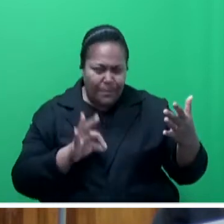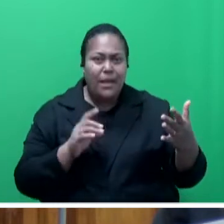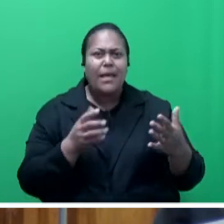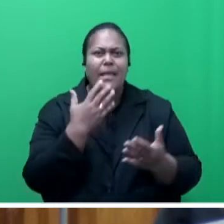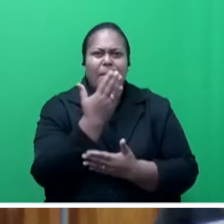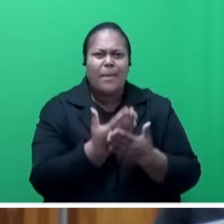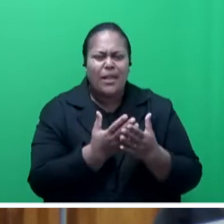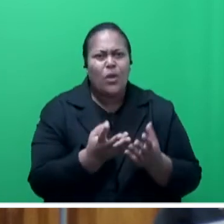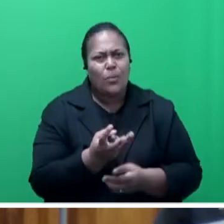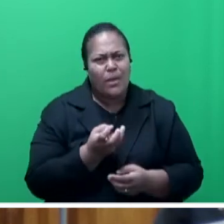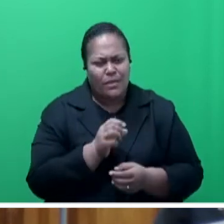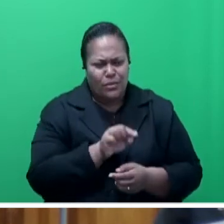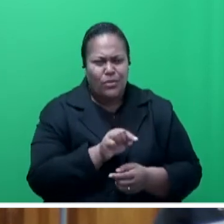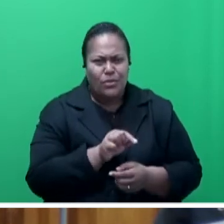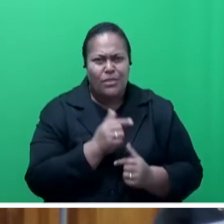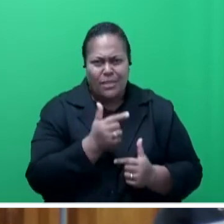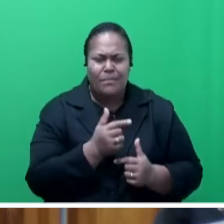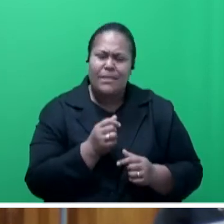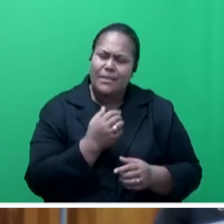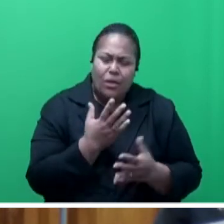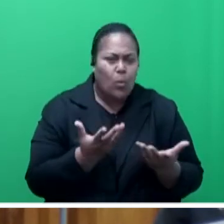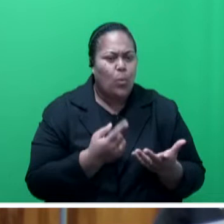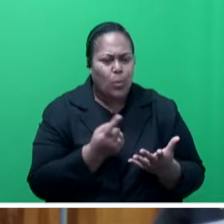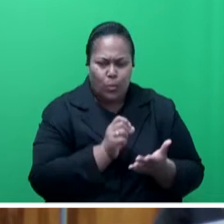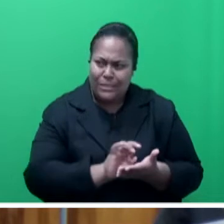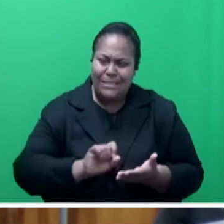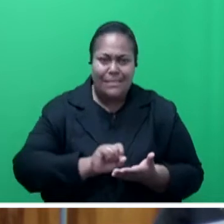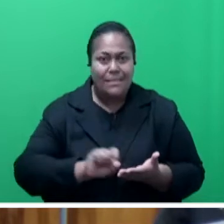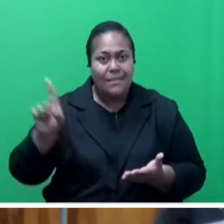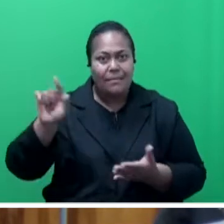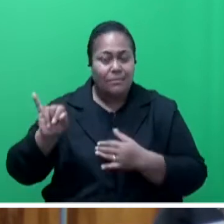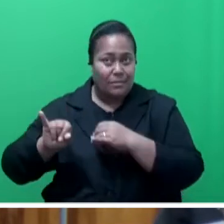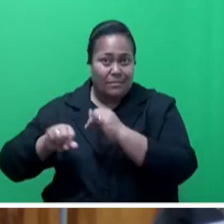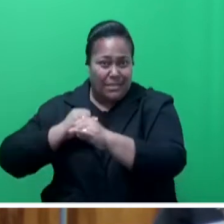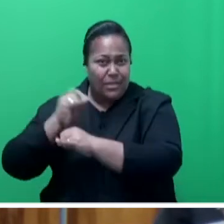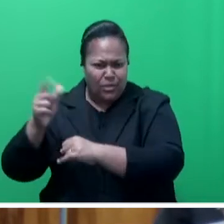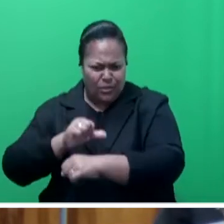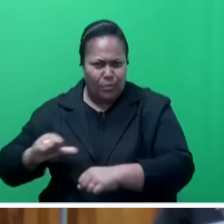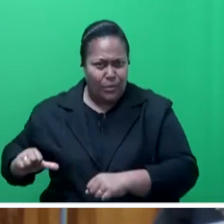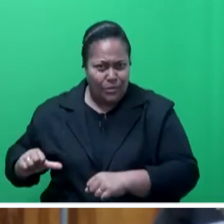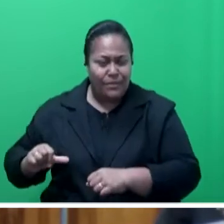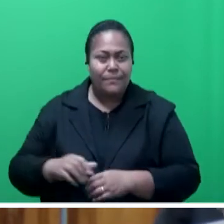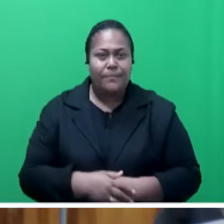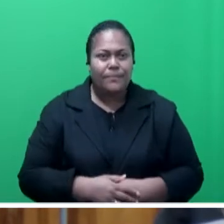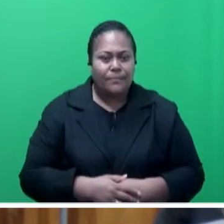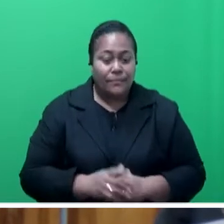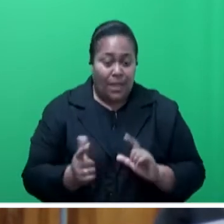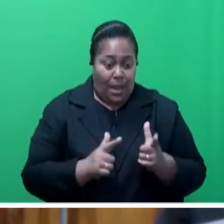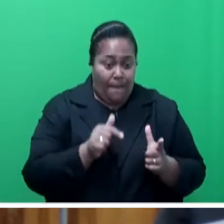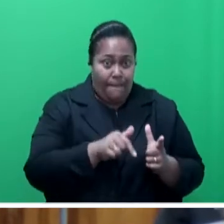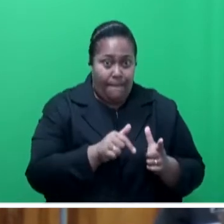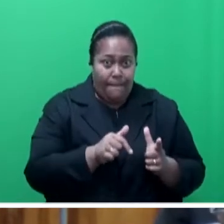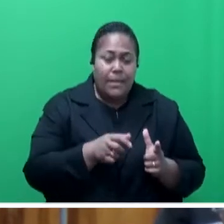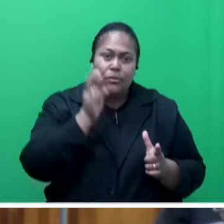with any other cases that we send overseas. We also have to realize, Honourable Speaker, that the Cath Lab has gone from a training Cath Lab